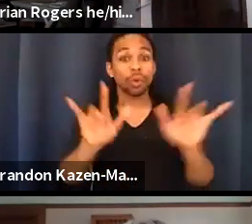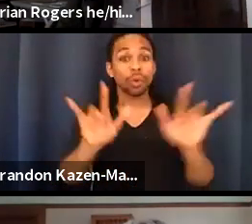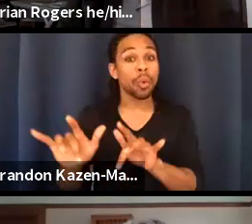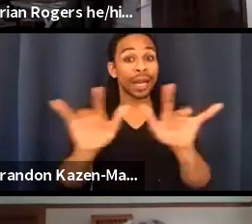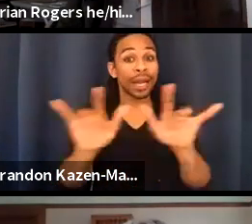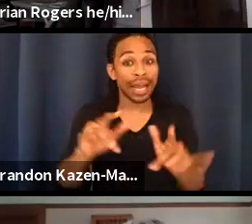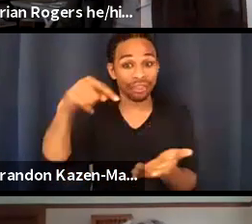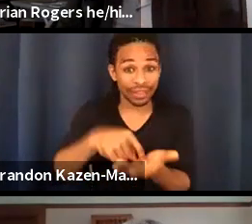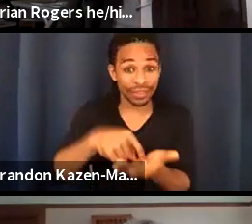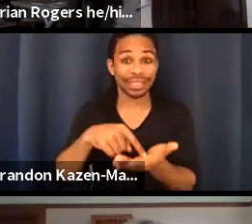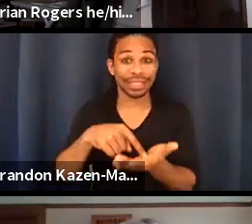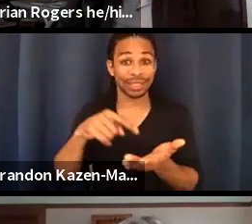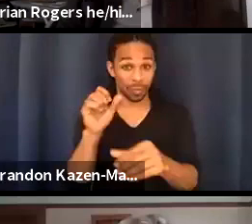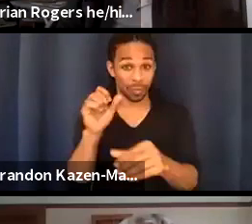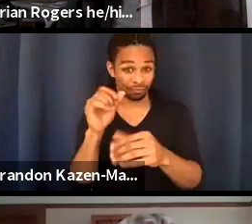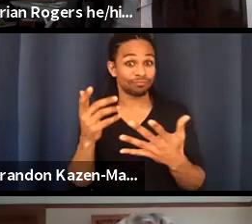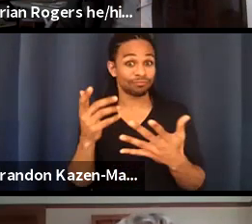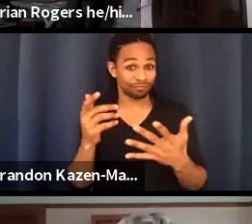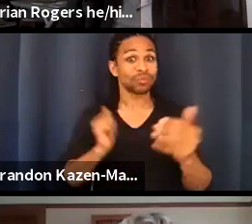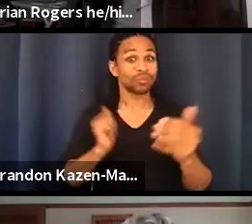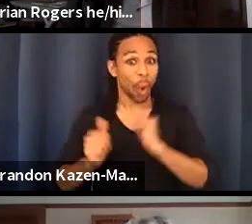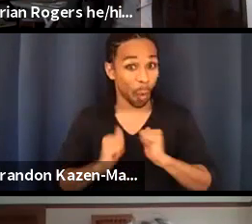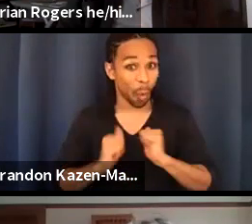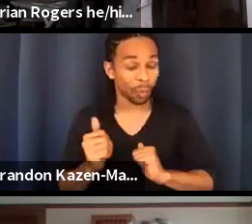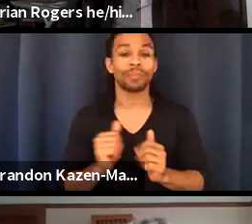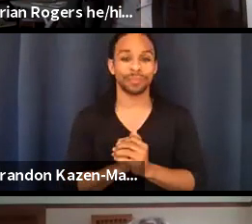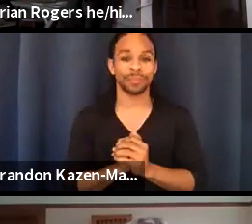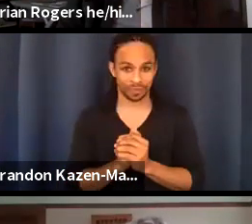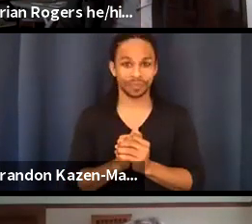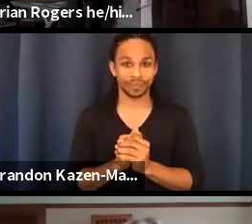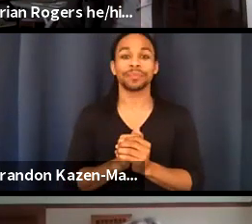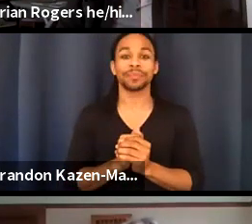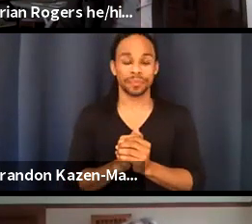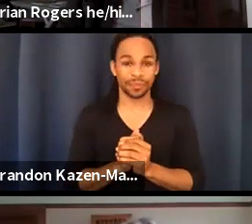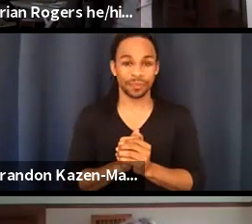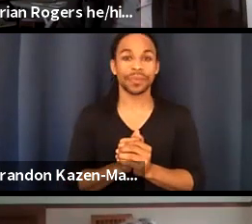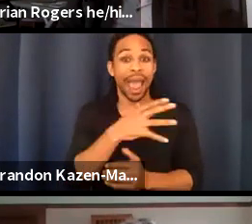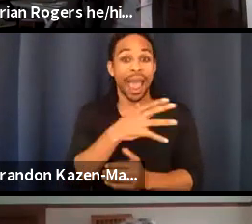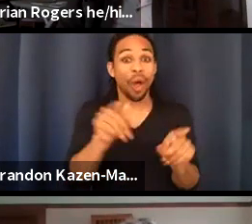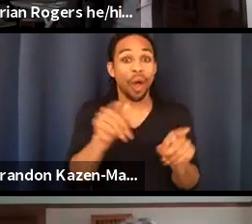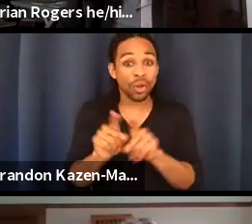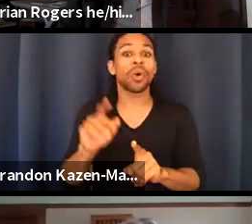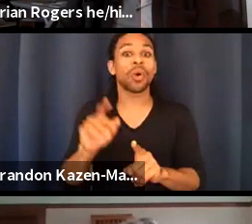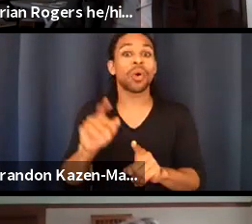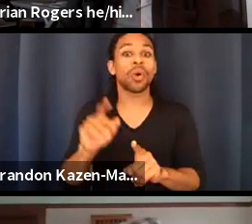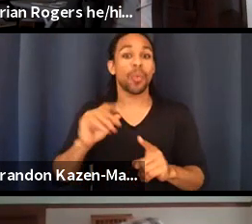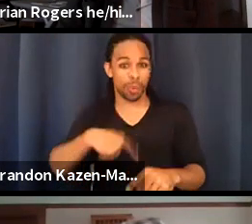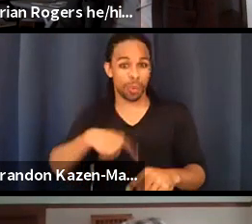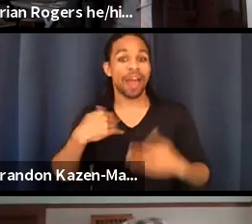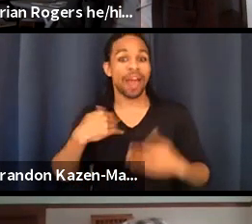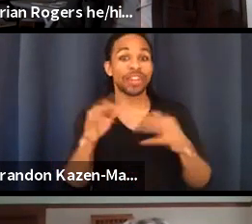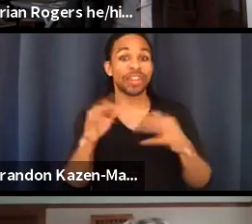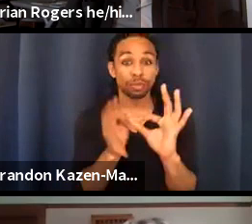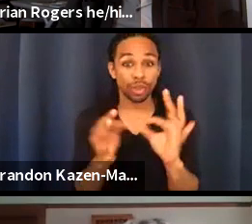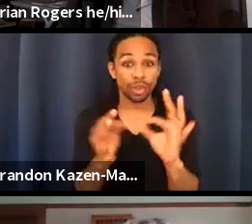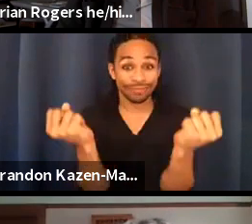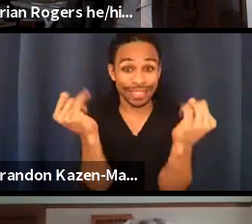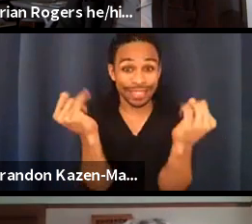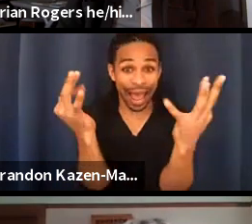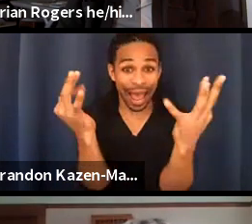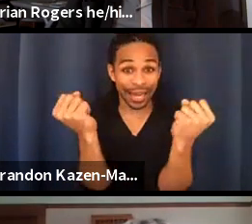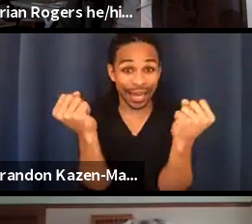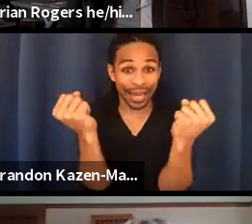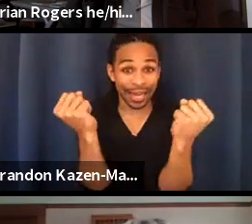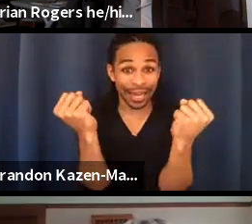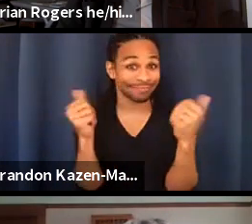same purpose, it's also being communicated via American Sign Language. If you would like